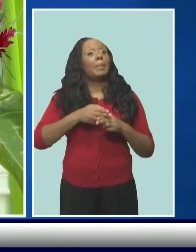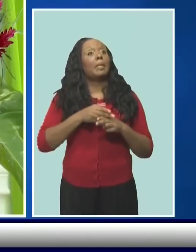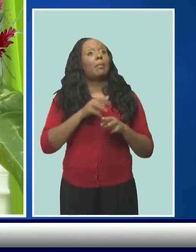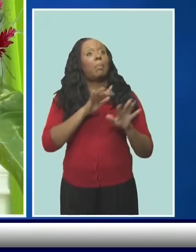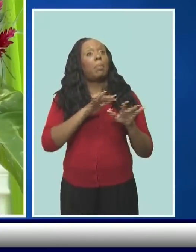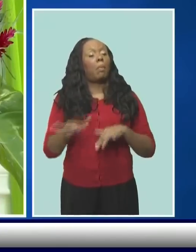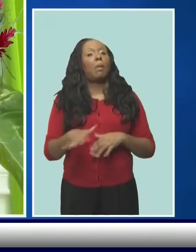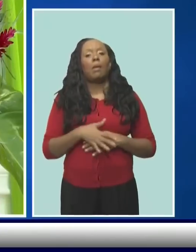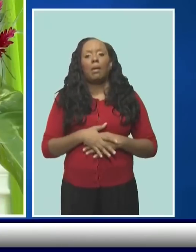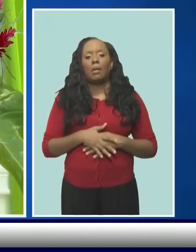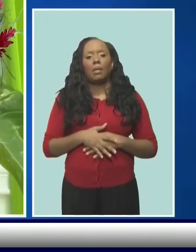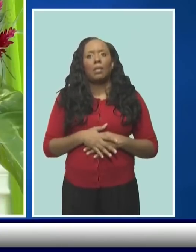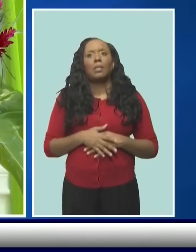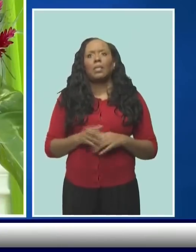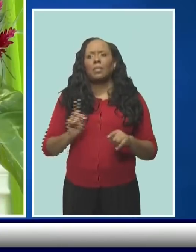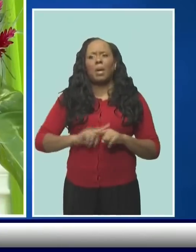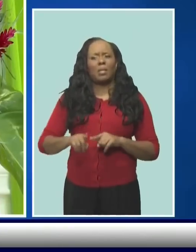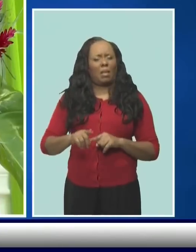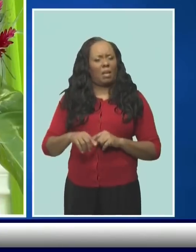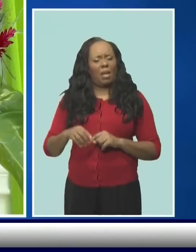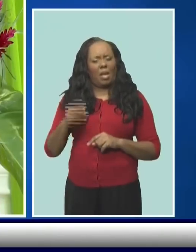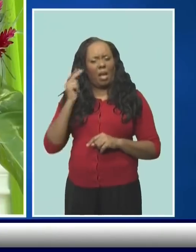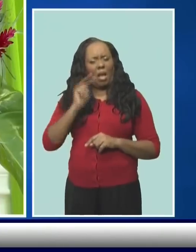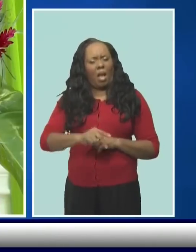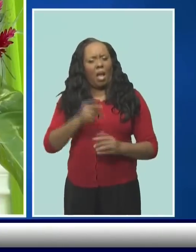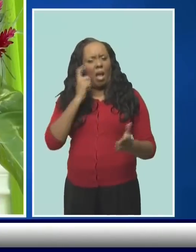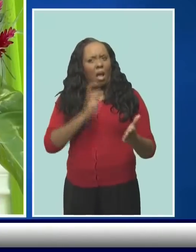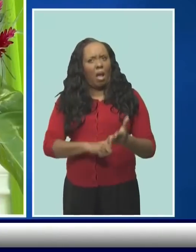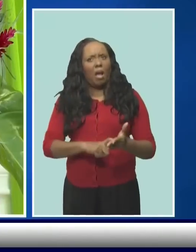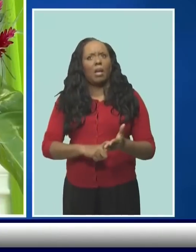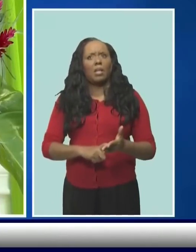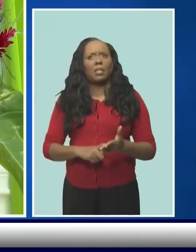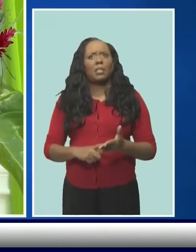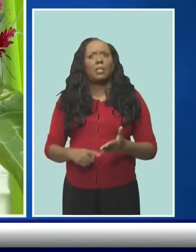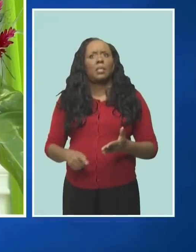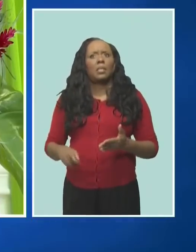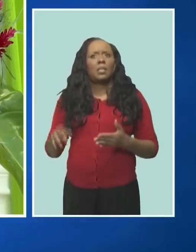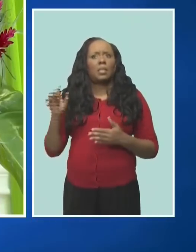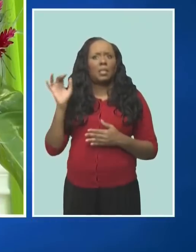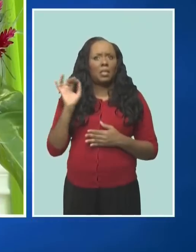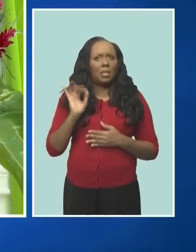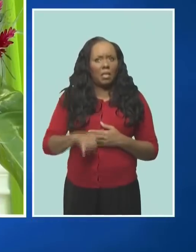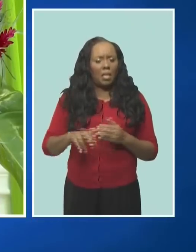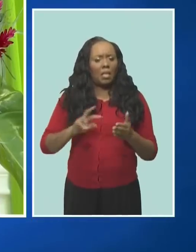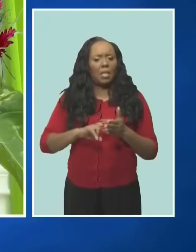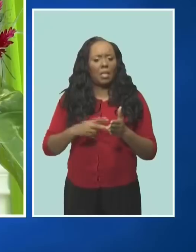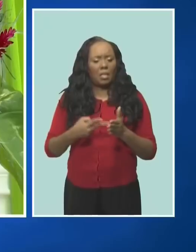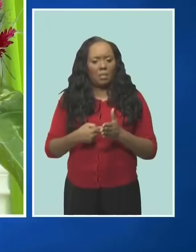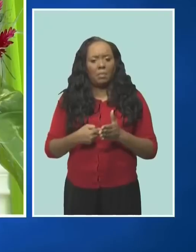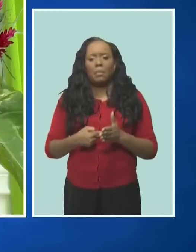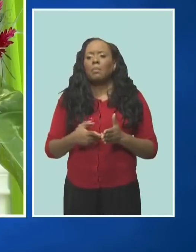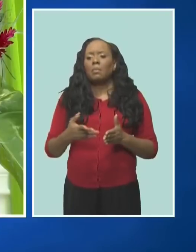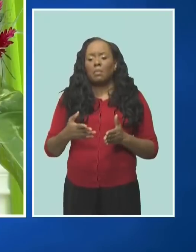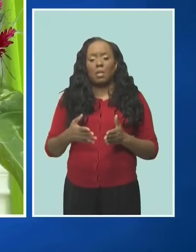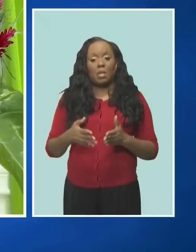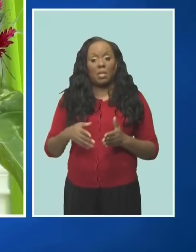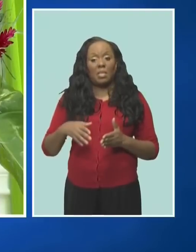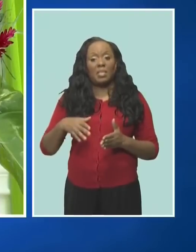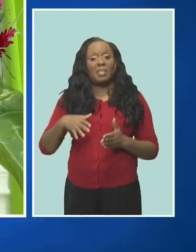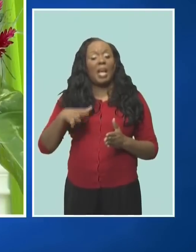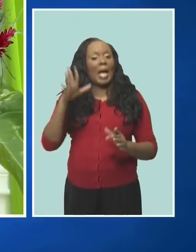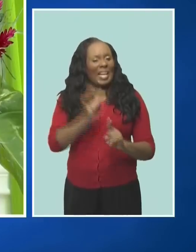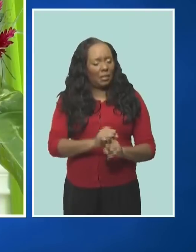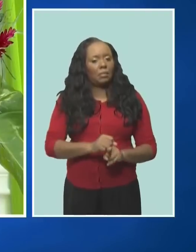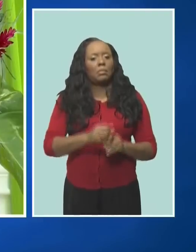the situation was identified and the candidate is not only disqualified, but debarred for 2 years. So it's a